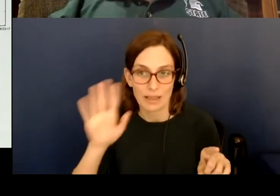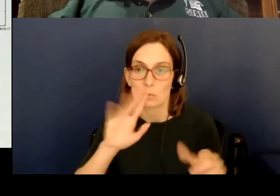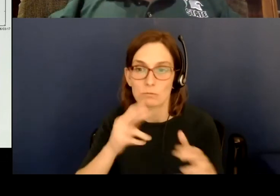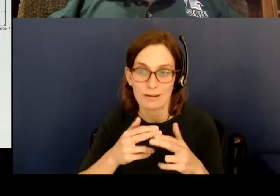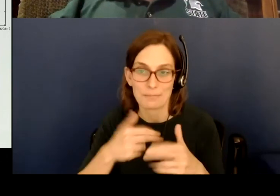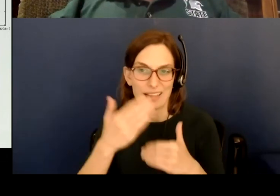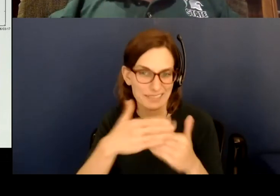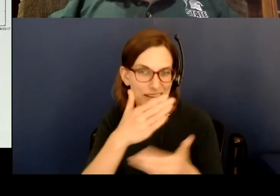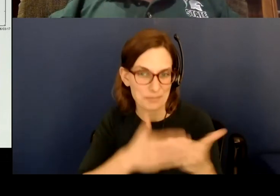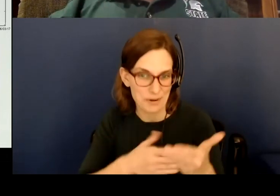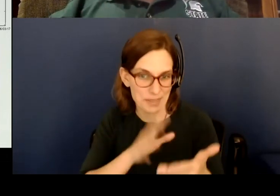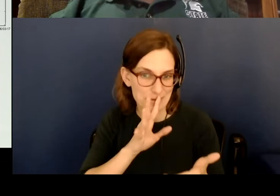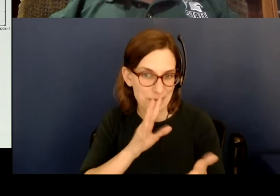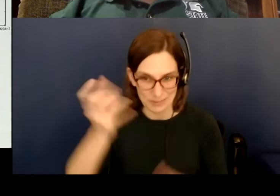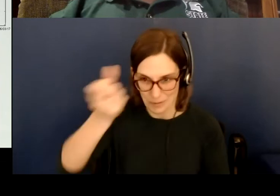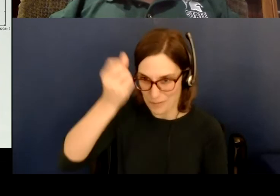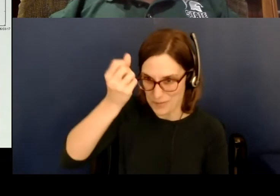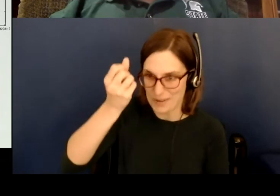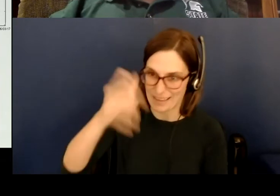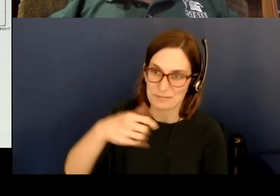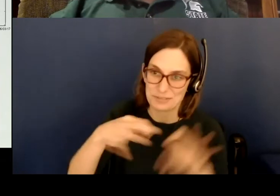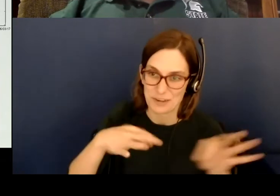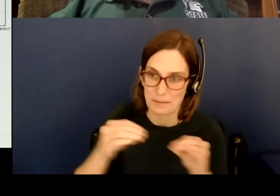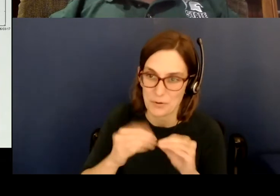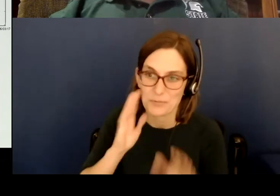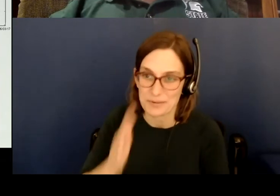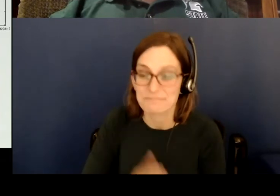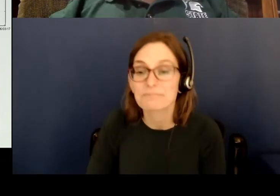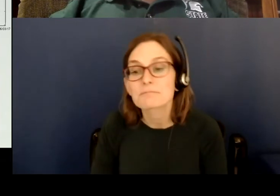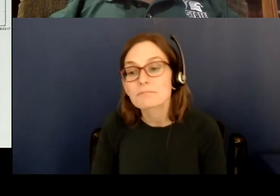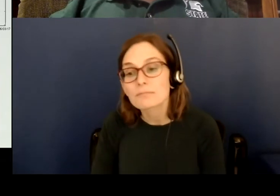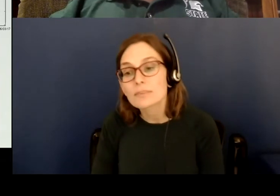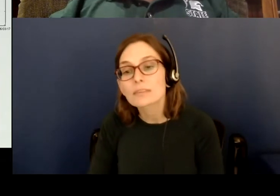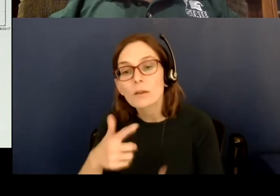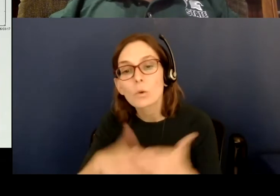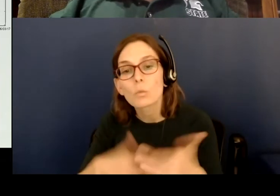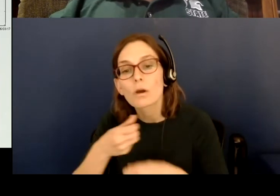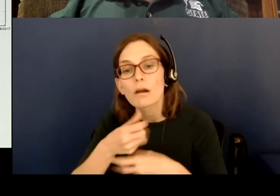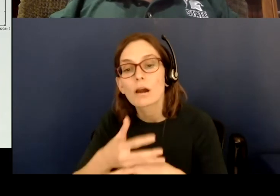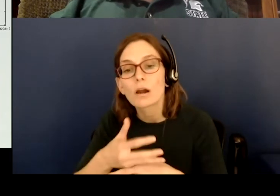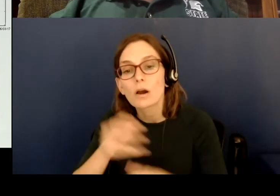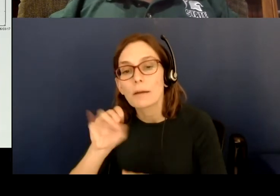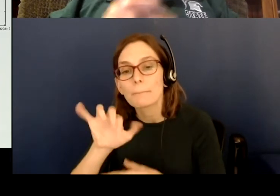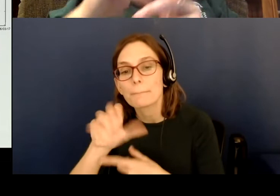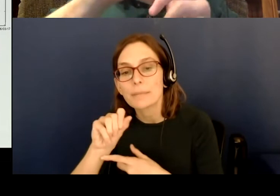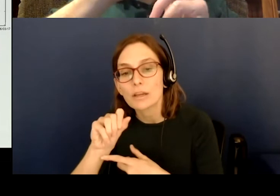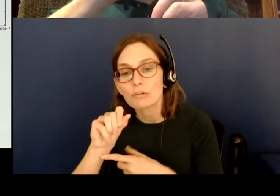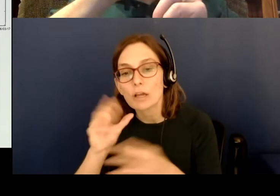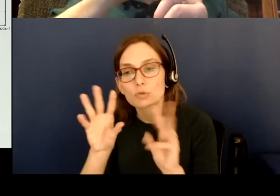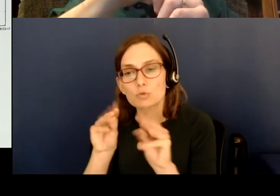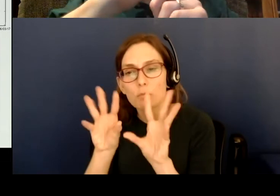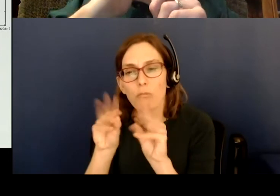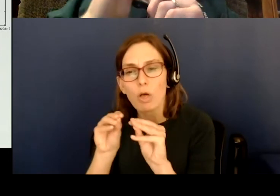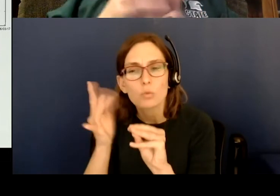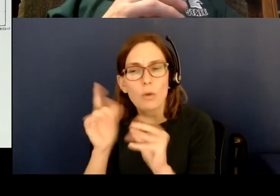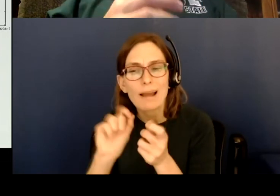next portion of the talk, and I'll describe it. Okay, what causes Mira to pulse? How does that change the brightness and